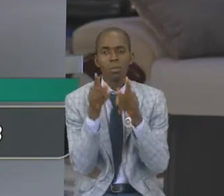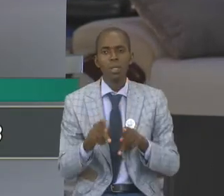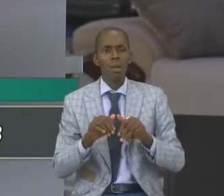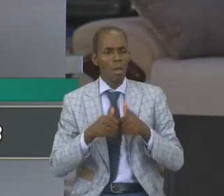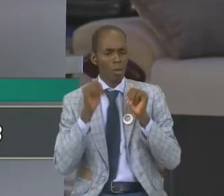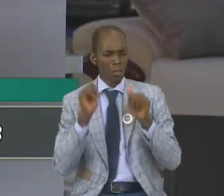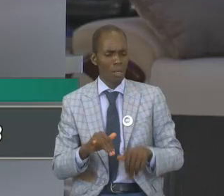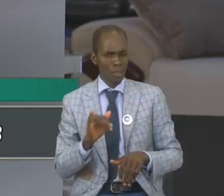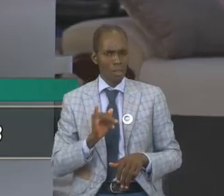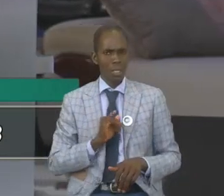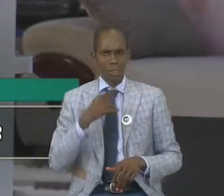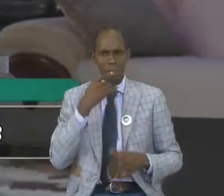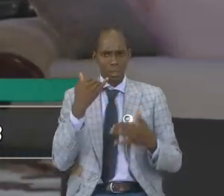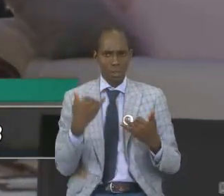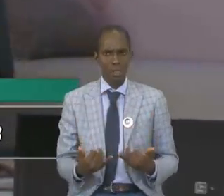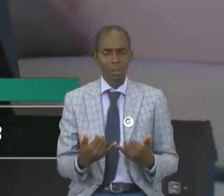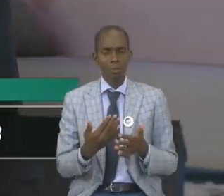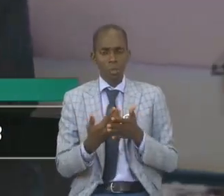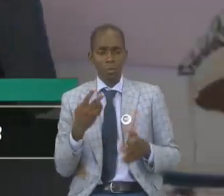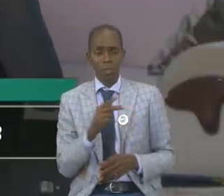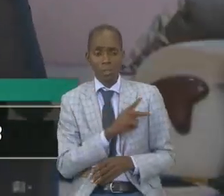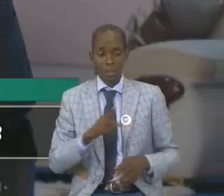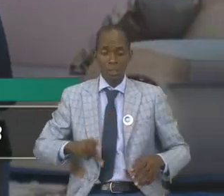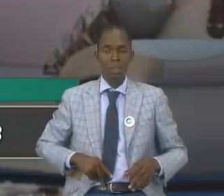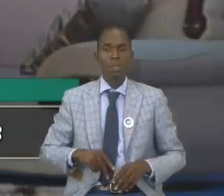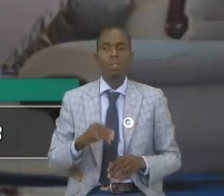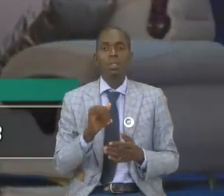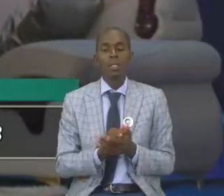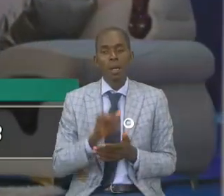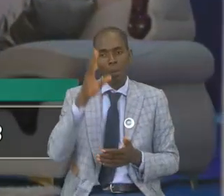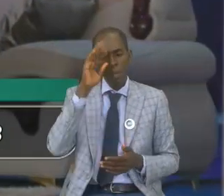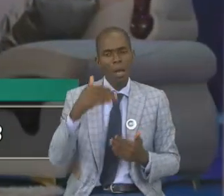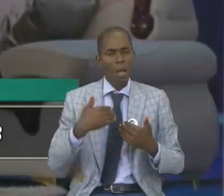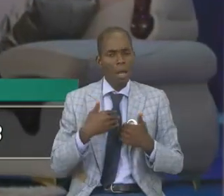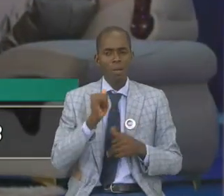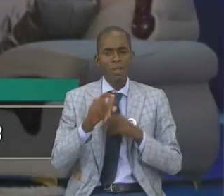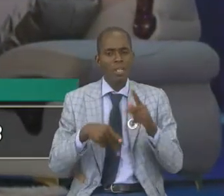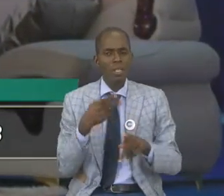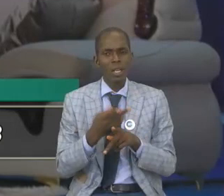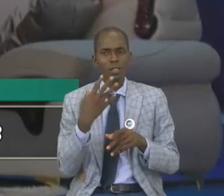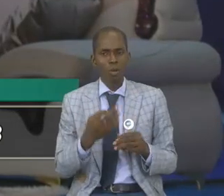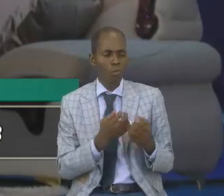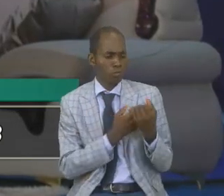now? Behind or before him, he had a kind of courage that will not bend or bow.